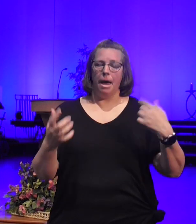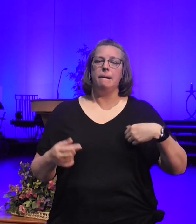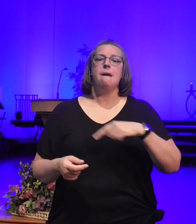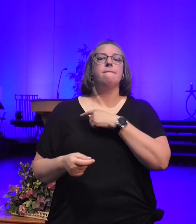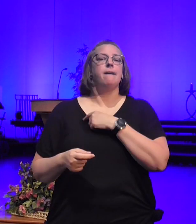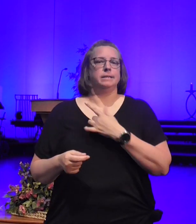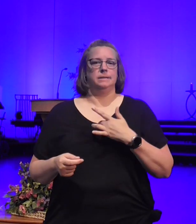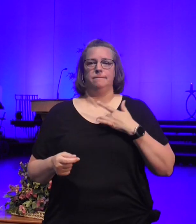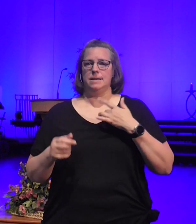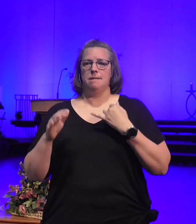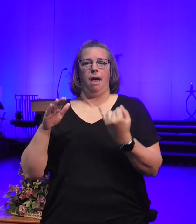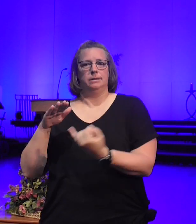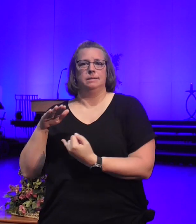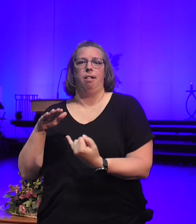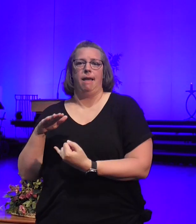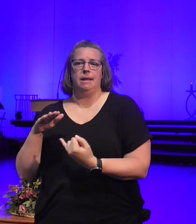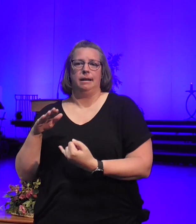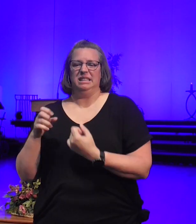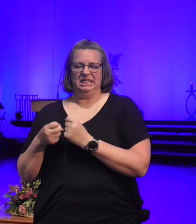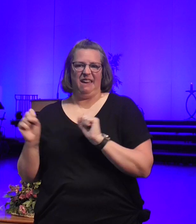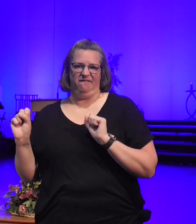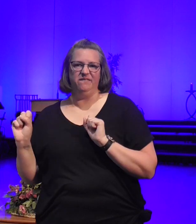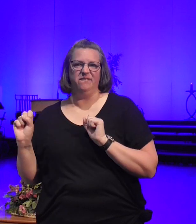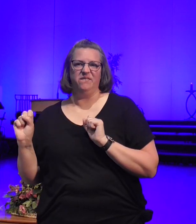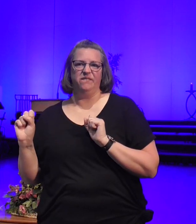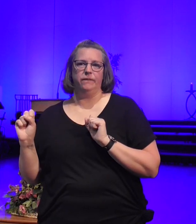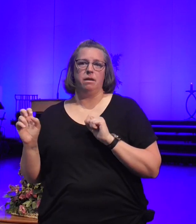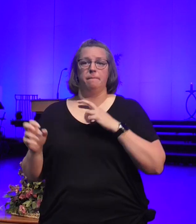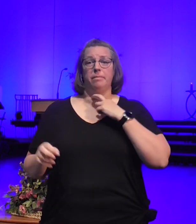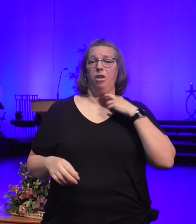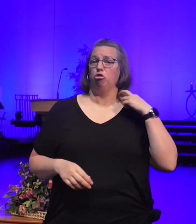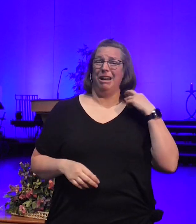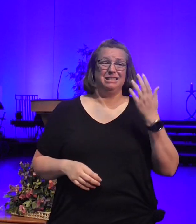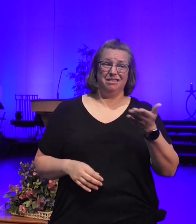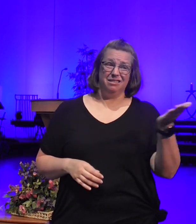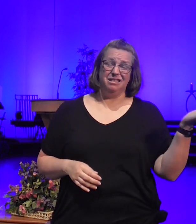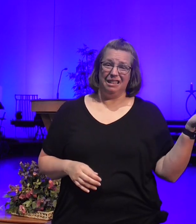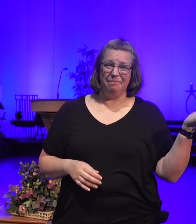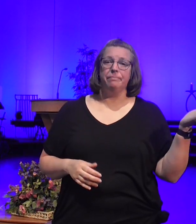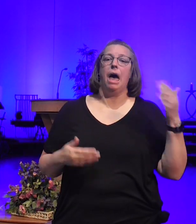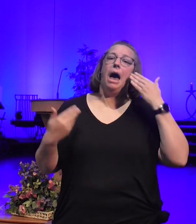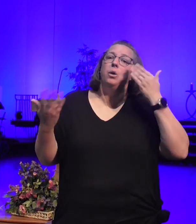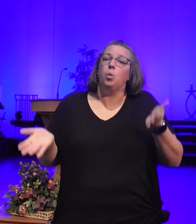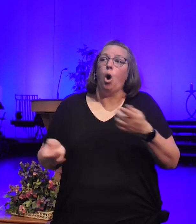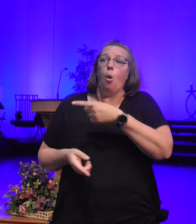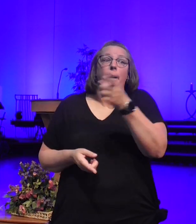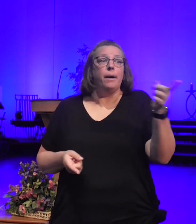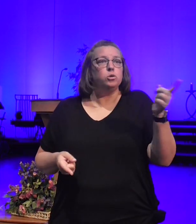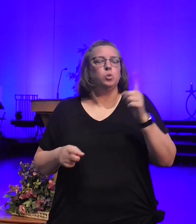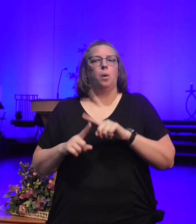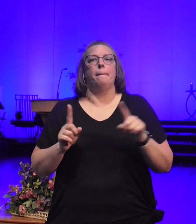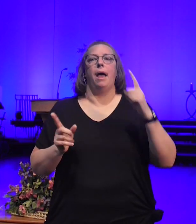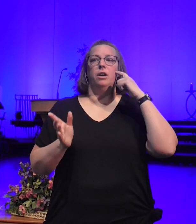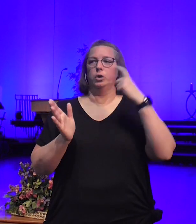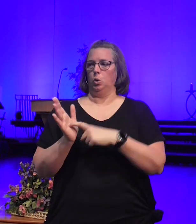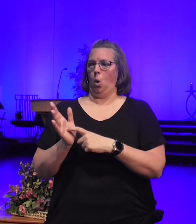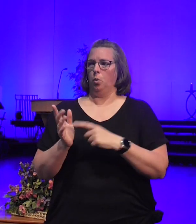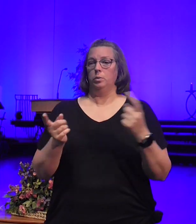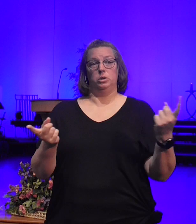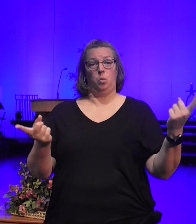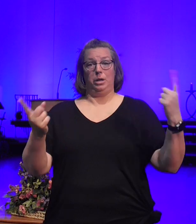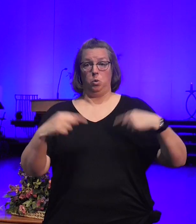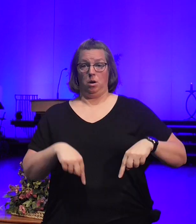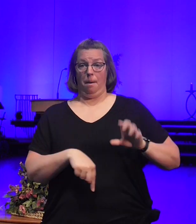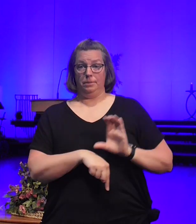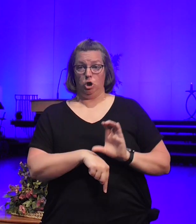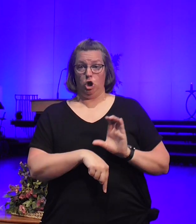just feels safer, doesn't it? There are risks. I don't know about you, but have any of you ever noticed who've come to this church